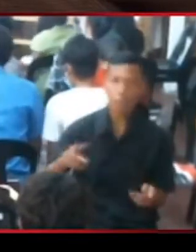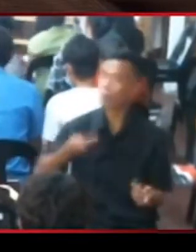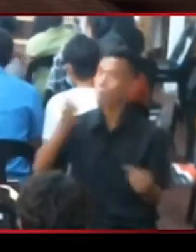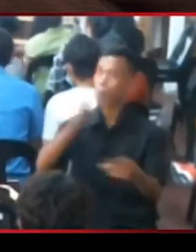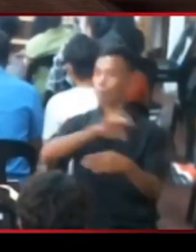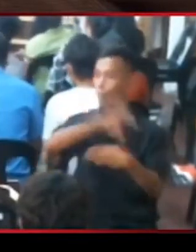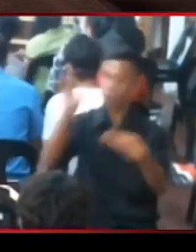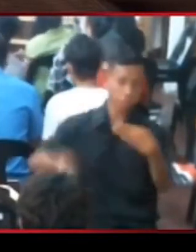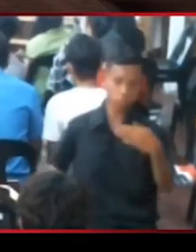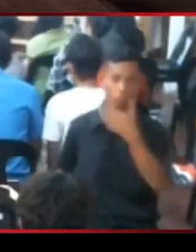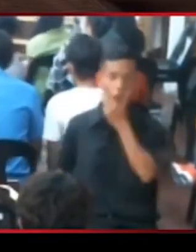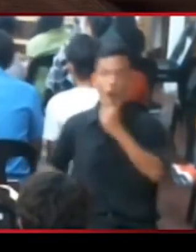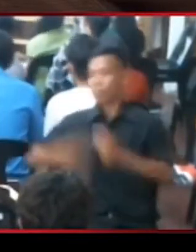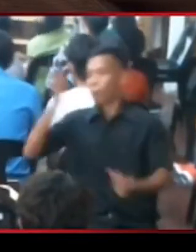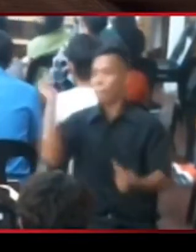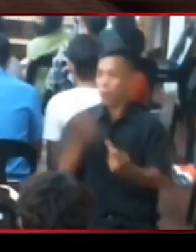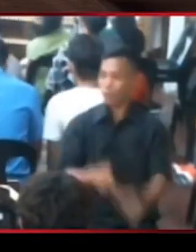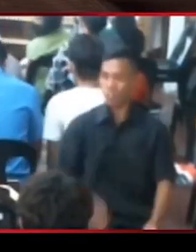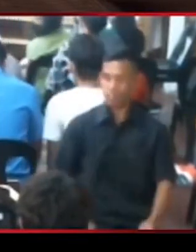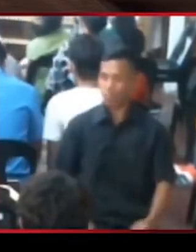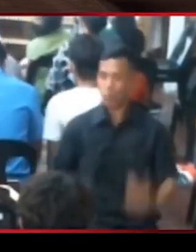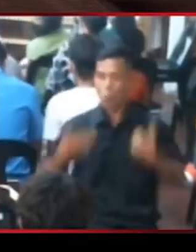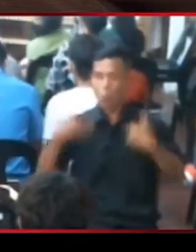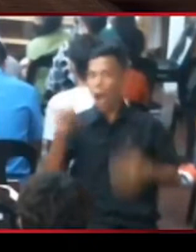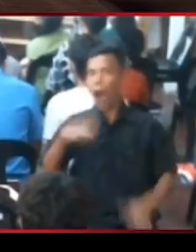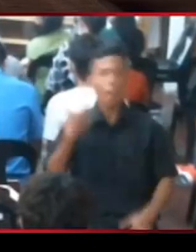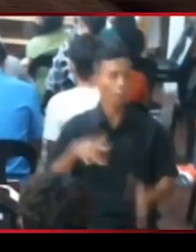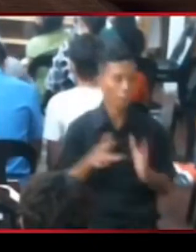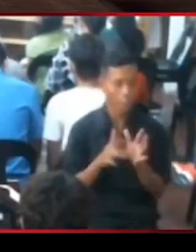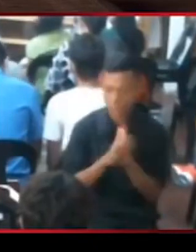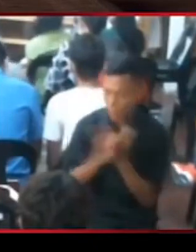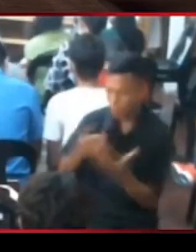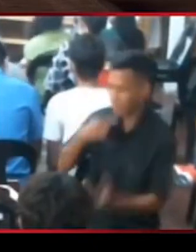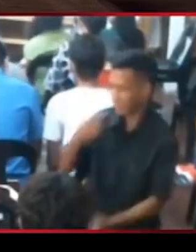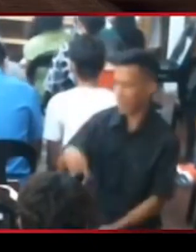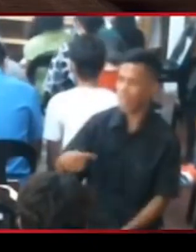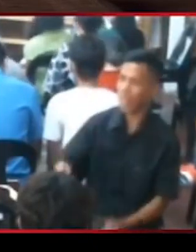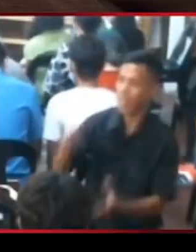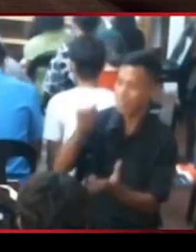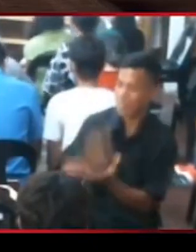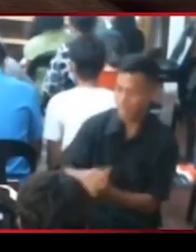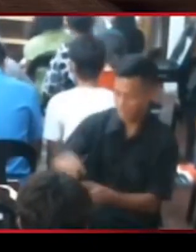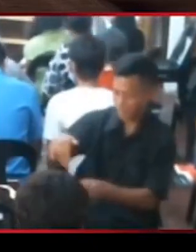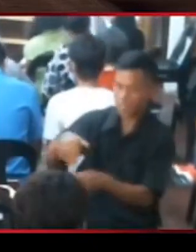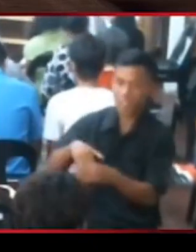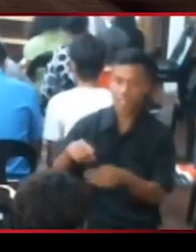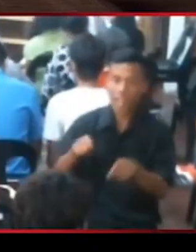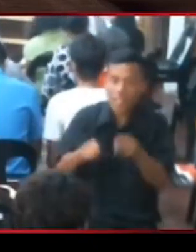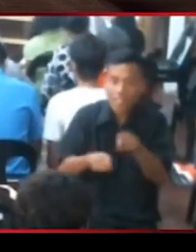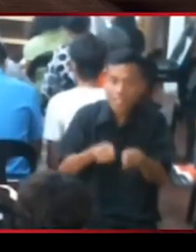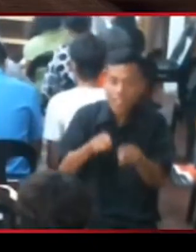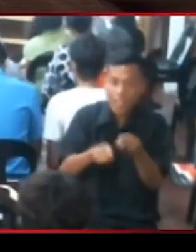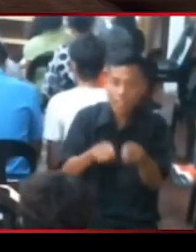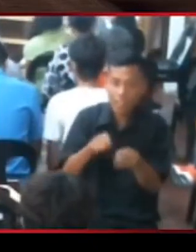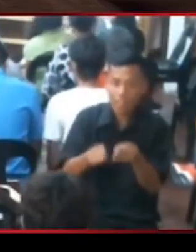what the Bible is telling us, that in the test of